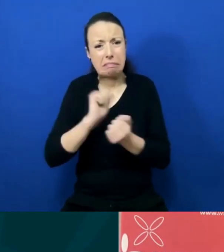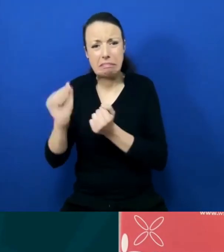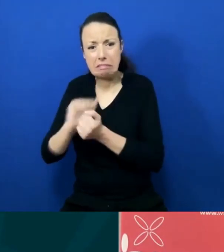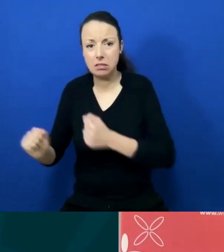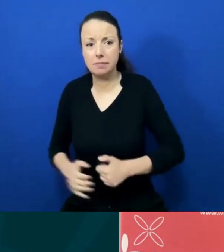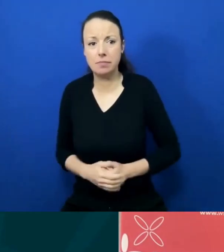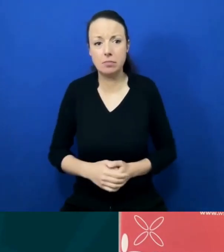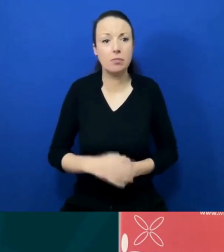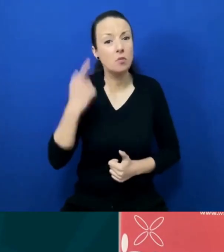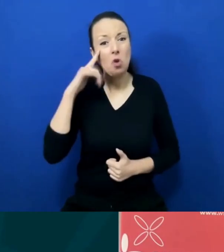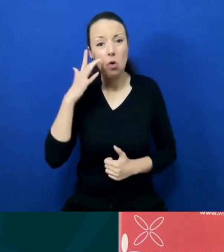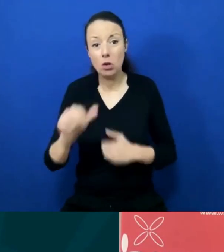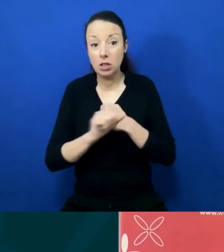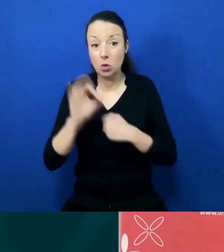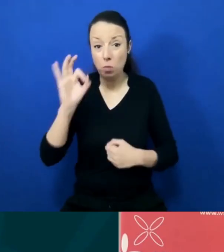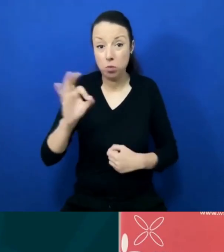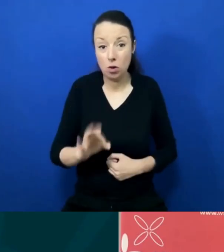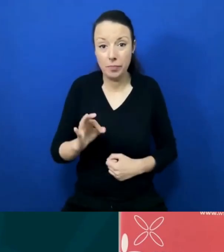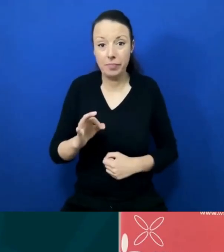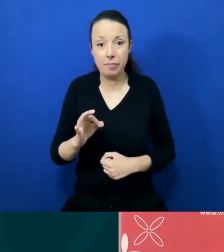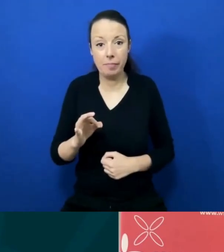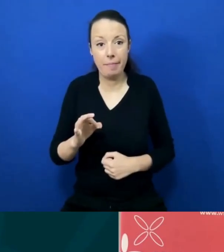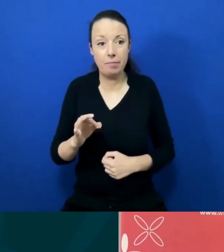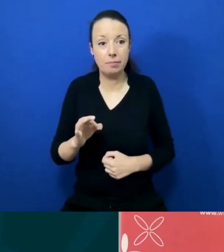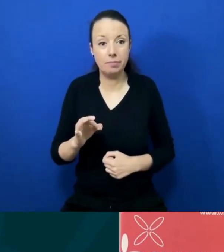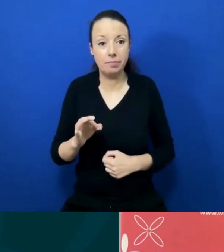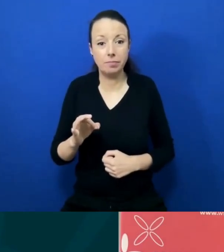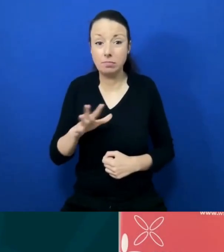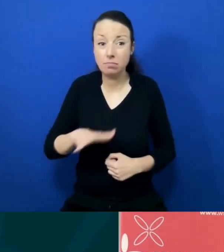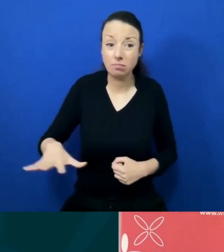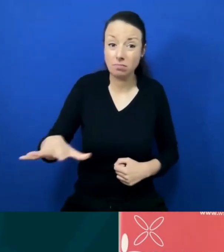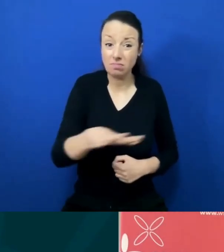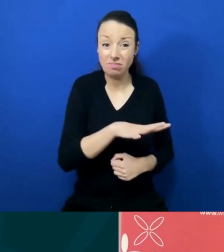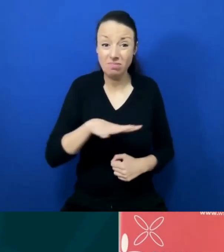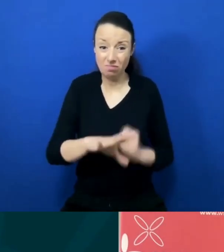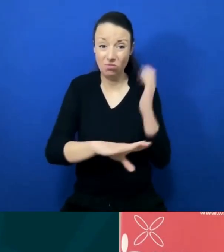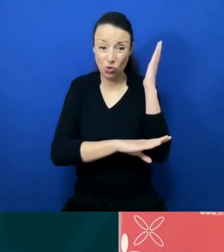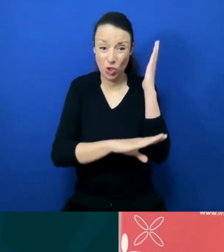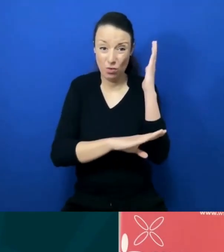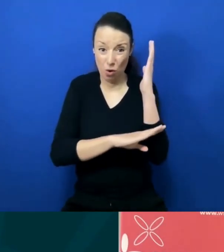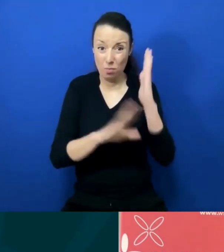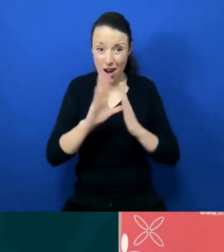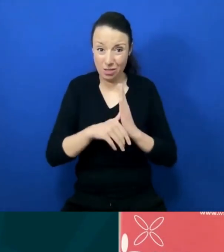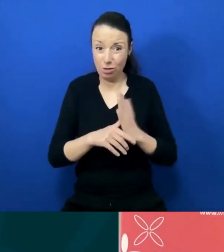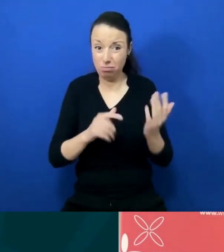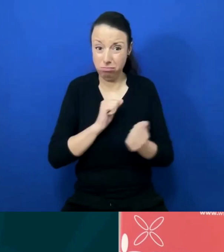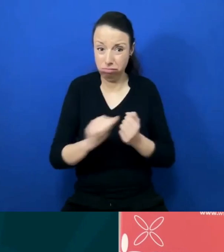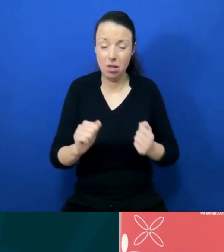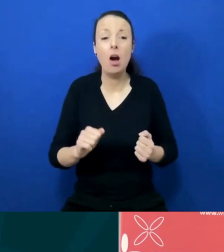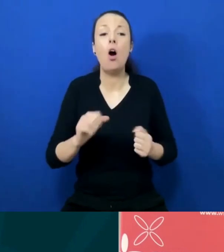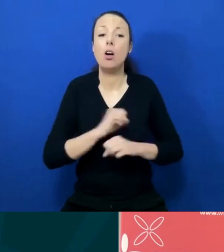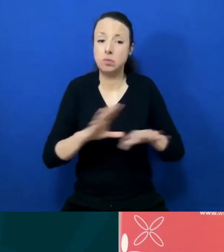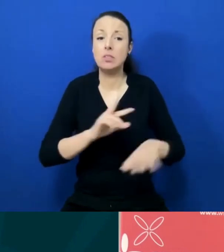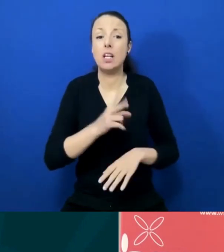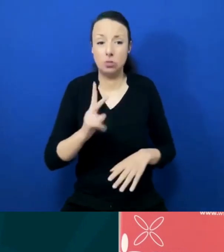tree cover of the city. And but of course, some trees have survived, and today we know that some of the